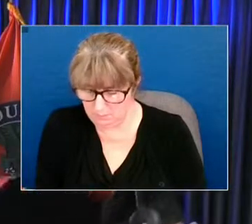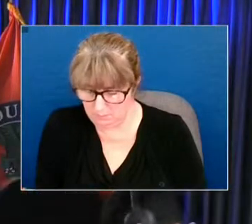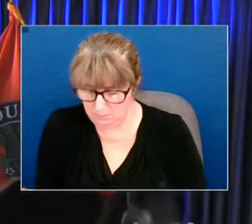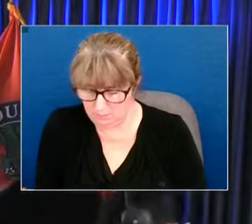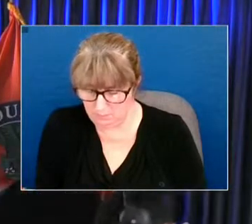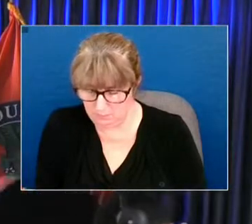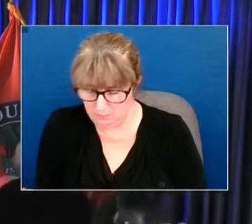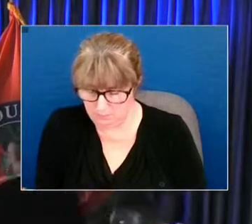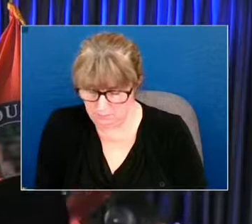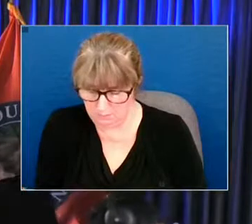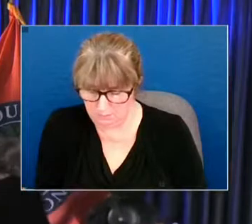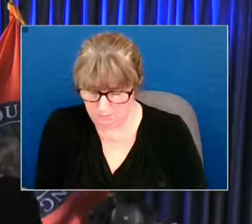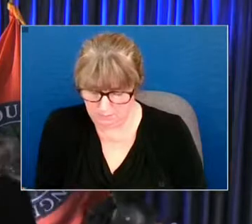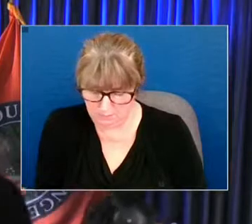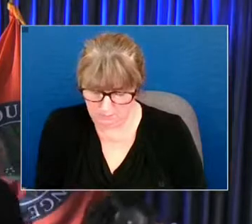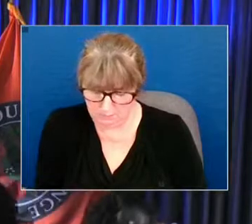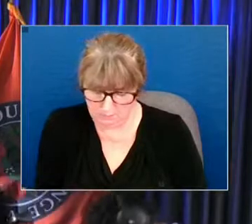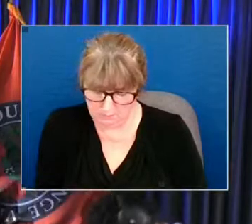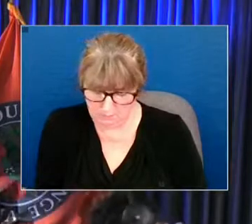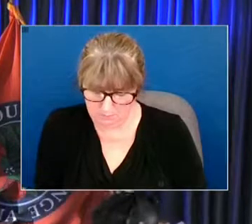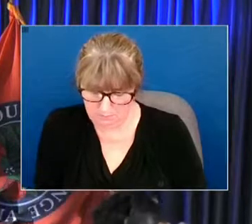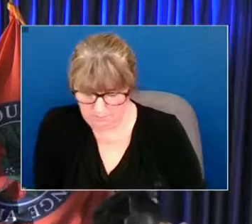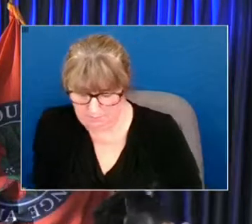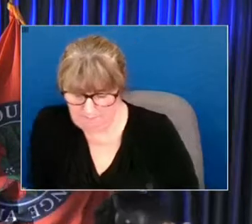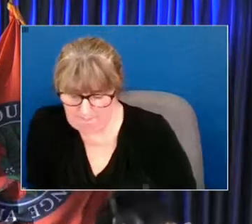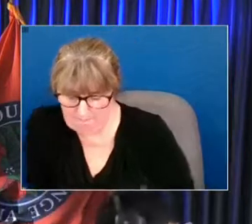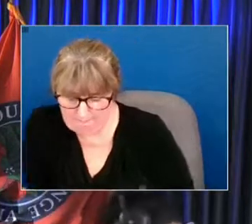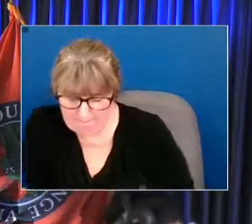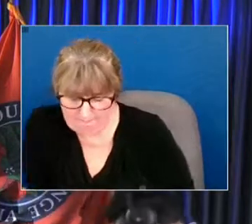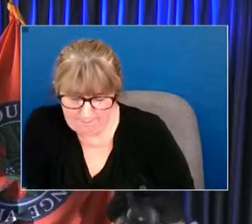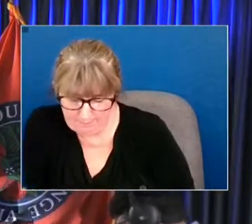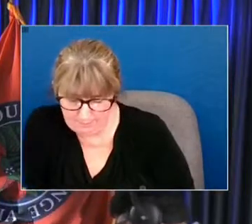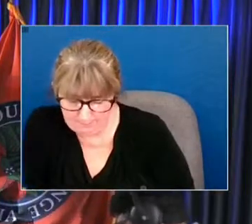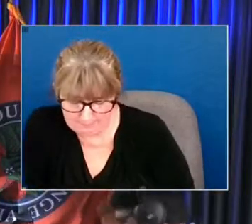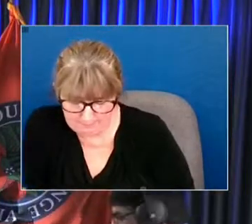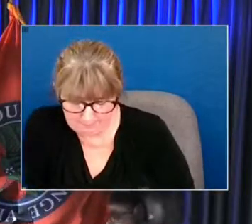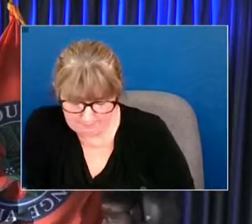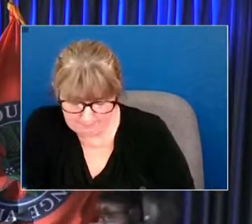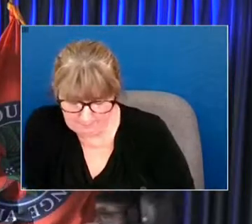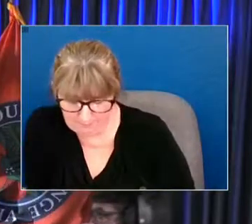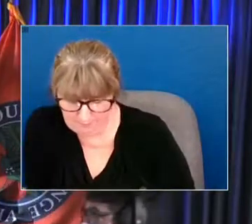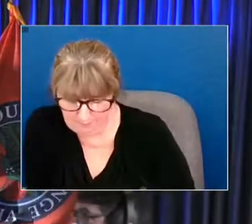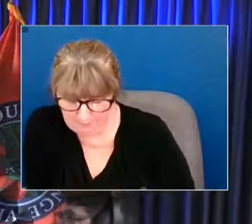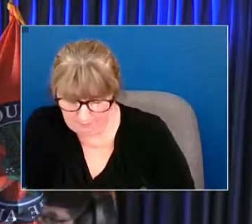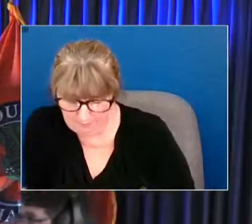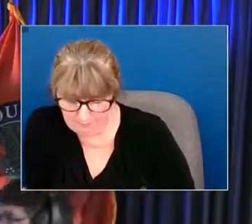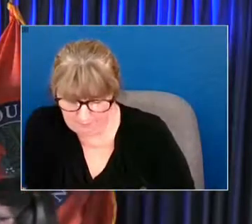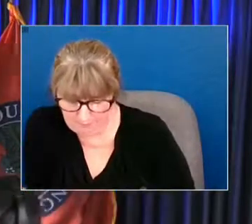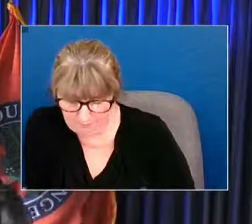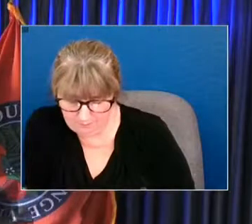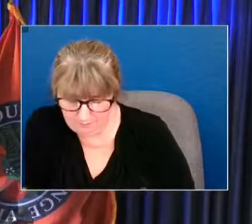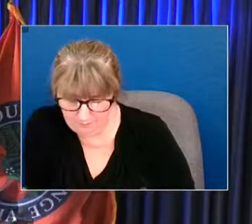because of. Sophia, It's also and just Molly. white, so it's always super hard with white. I know.